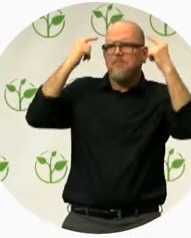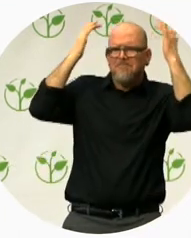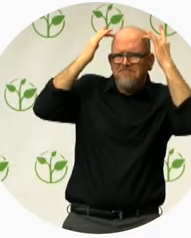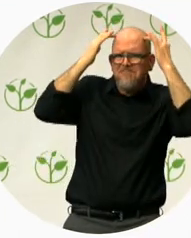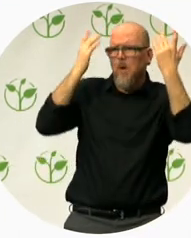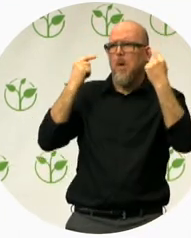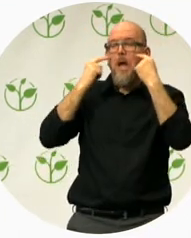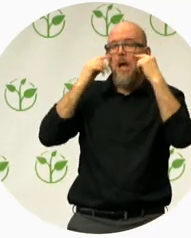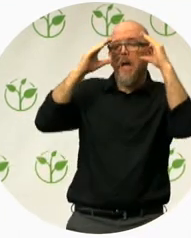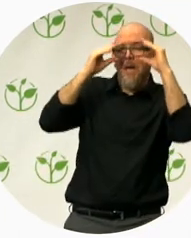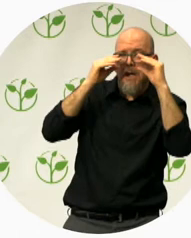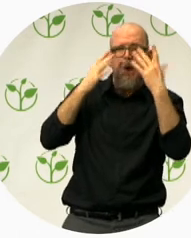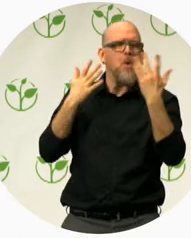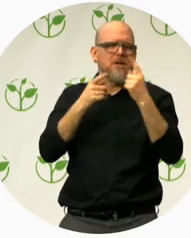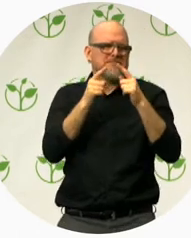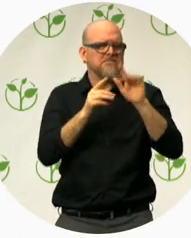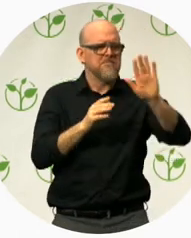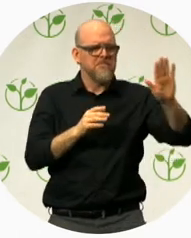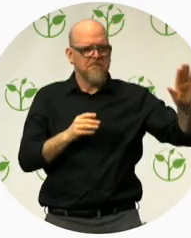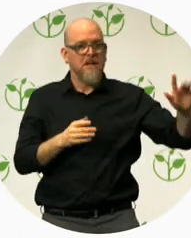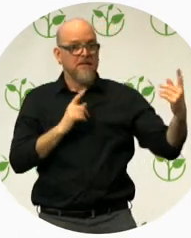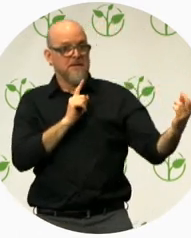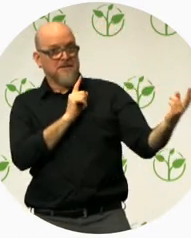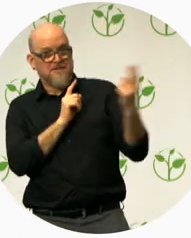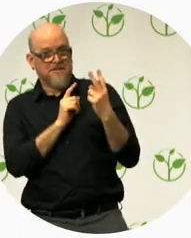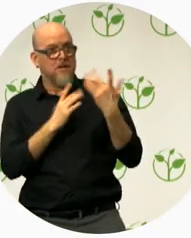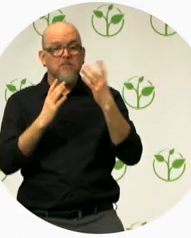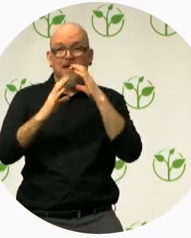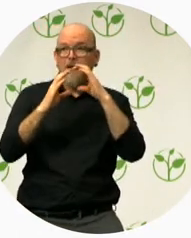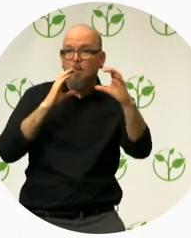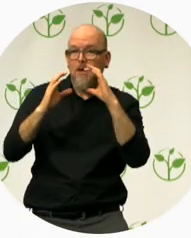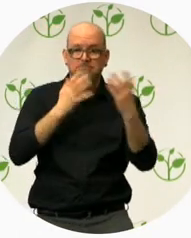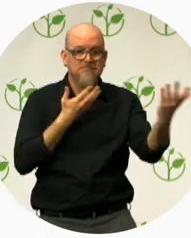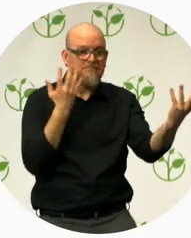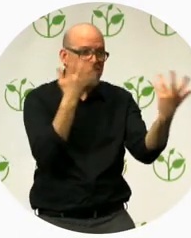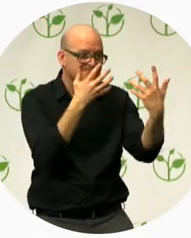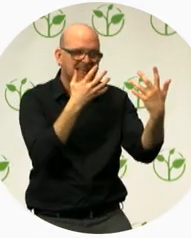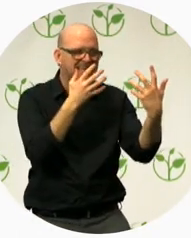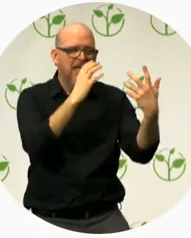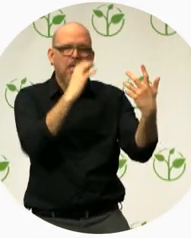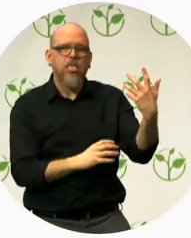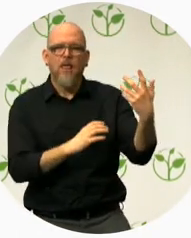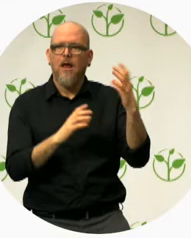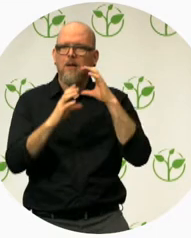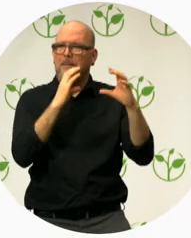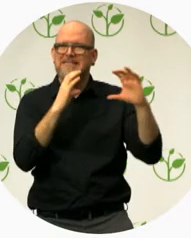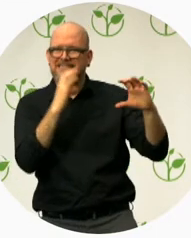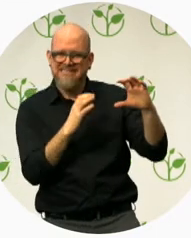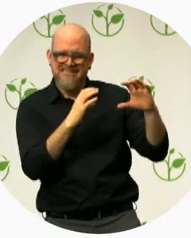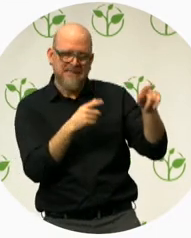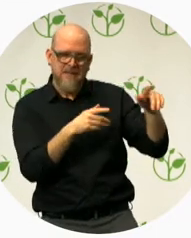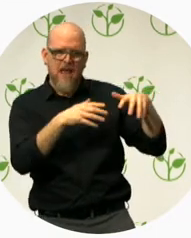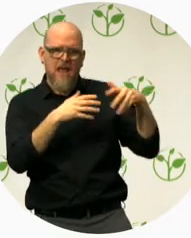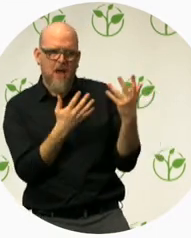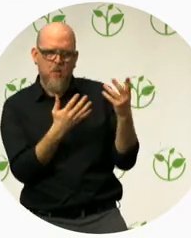self, which is when you could no longer communicate with the outside world, you hit a very rapid deterioration leading to your passing